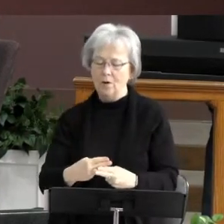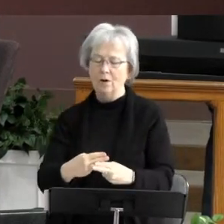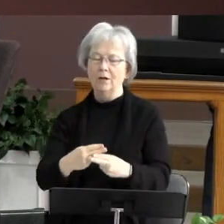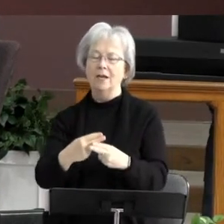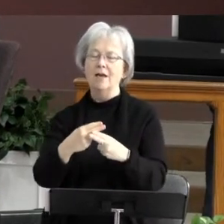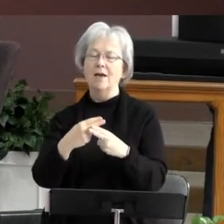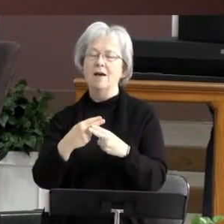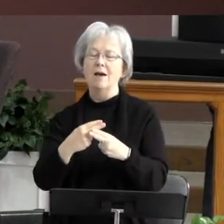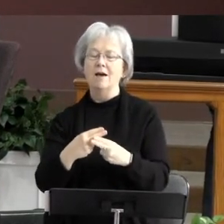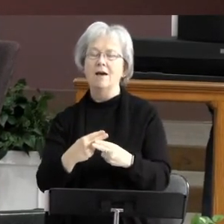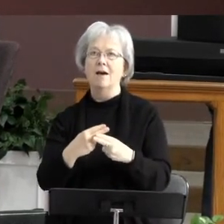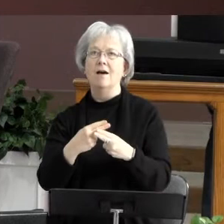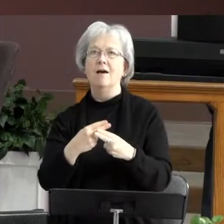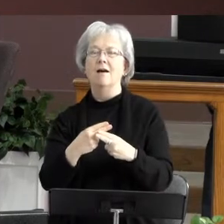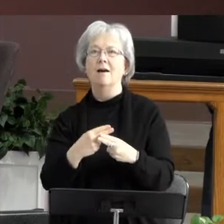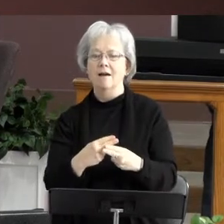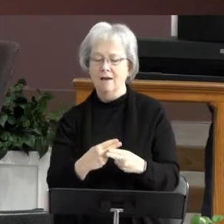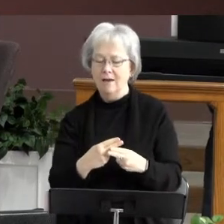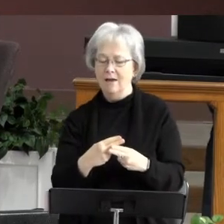your